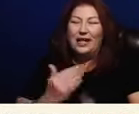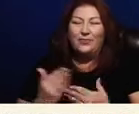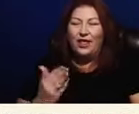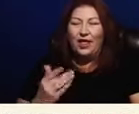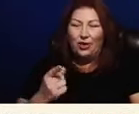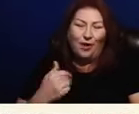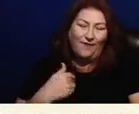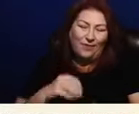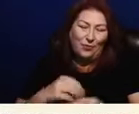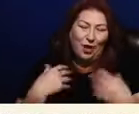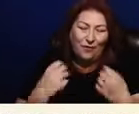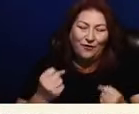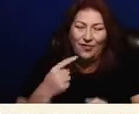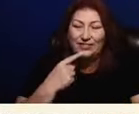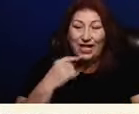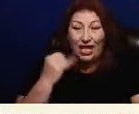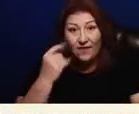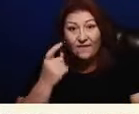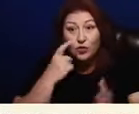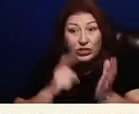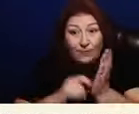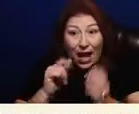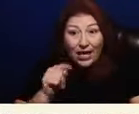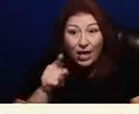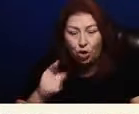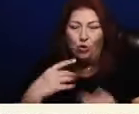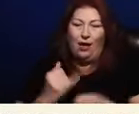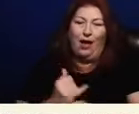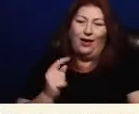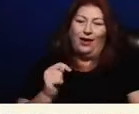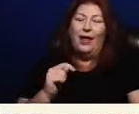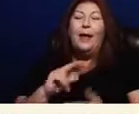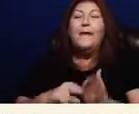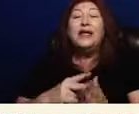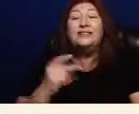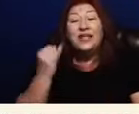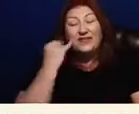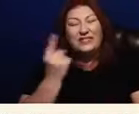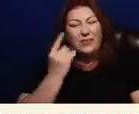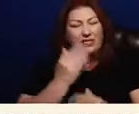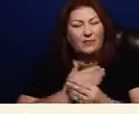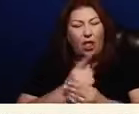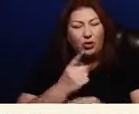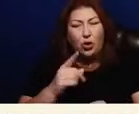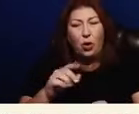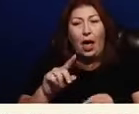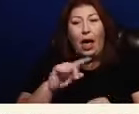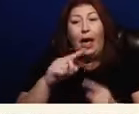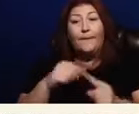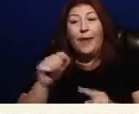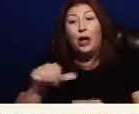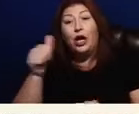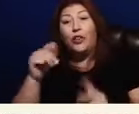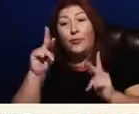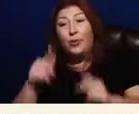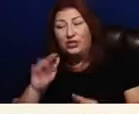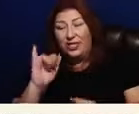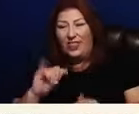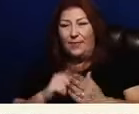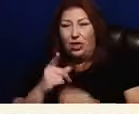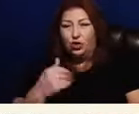got it. And normally we mean that if something is bothering you and it's about somebody else, that means that you have that character defect as